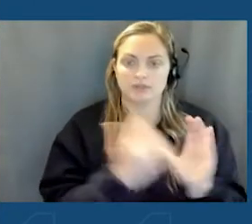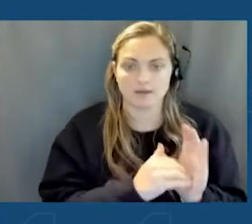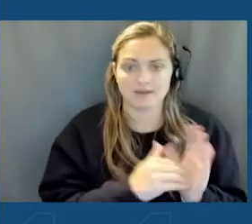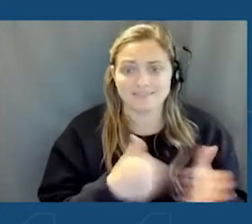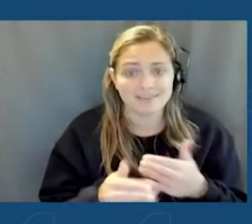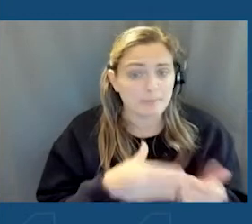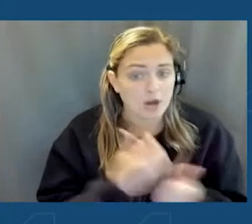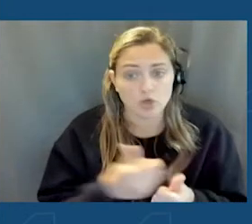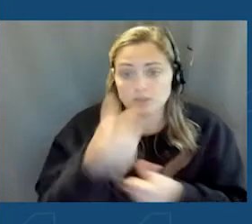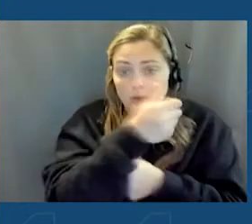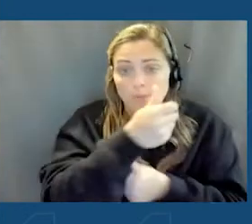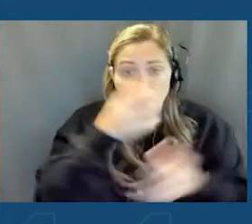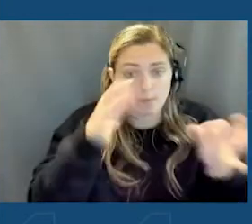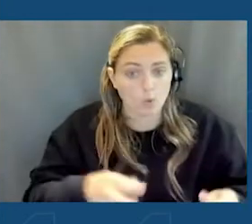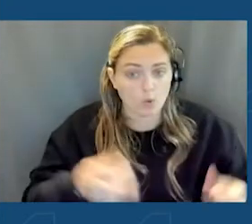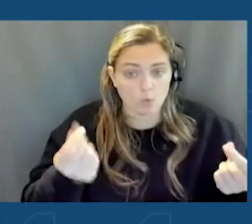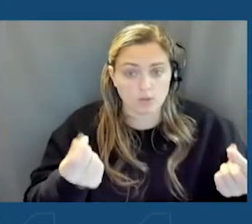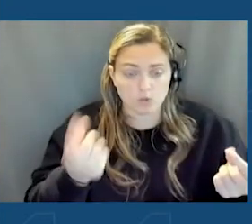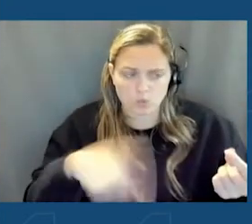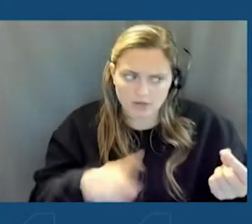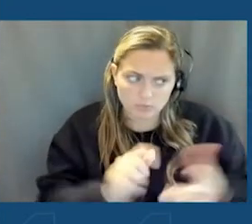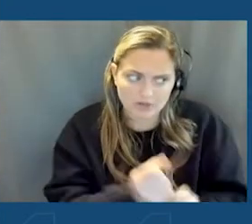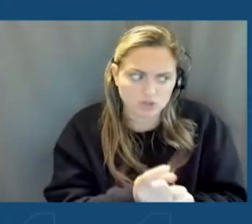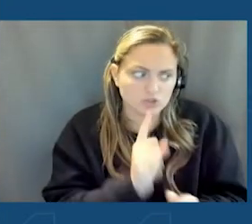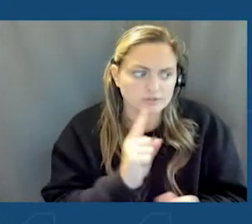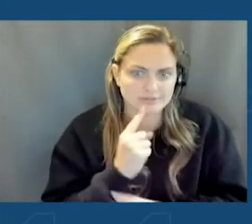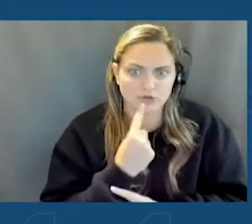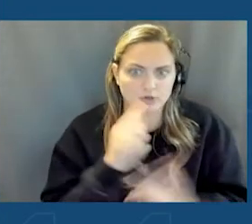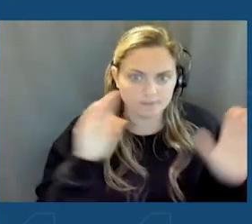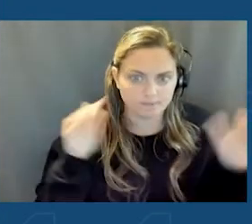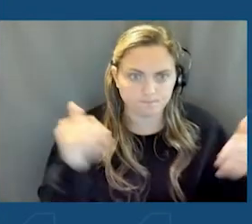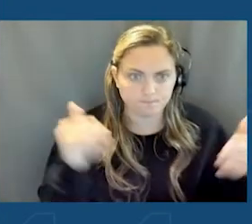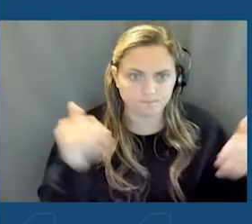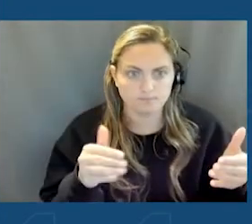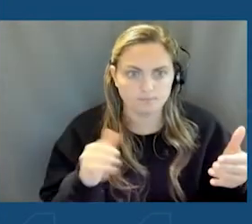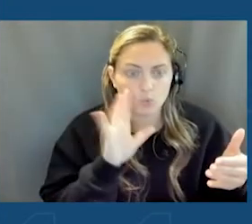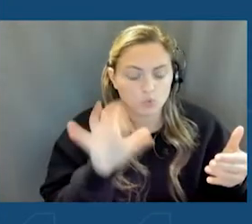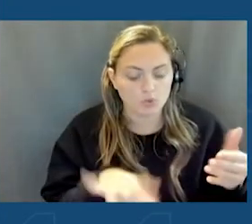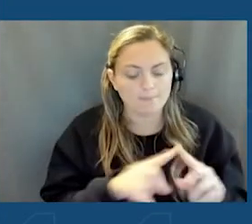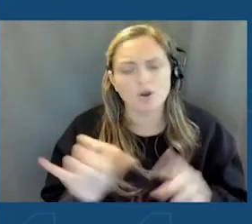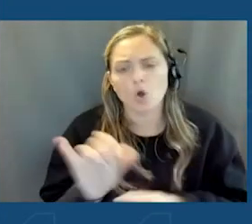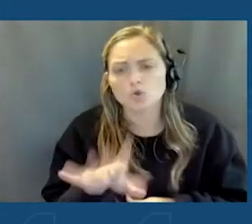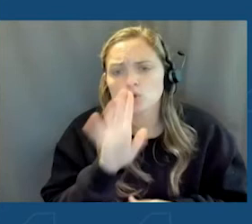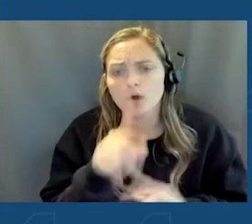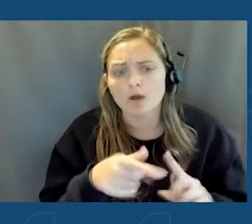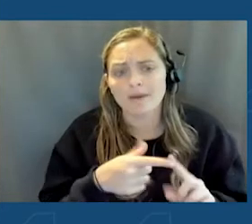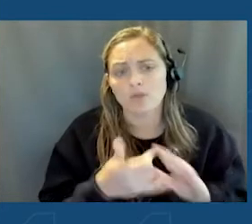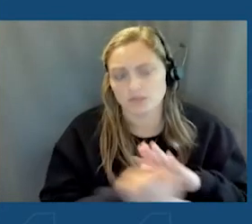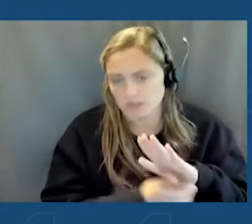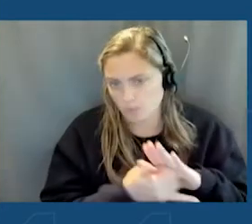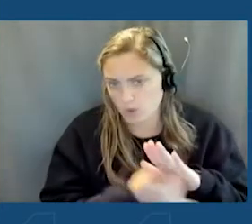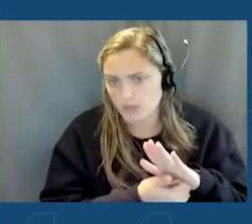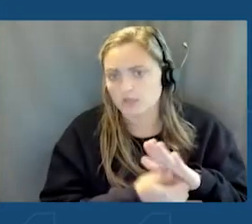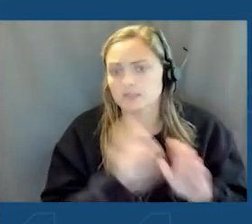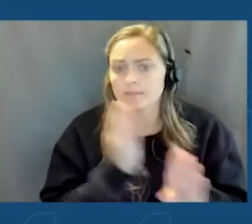does. And we're going to do that. But also, let's talk about the subways. Let's talk about our